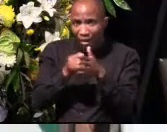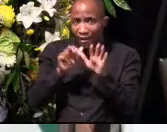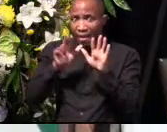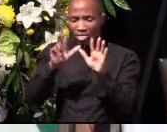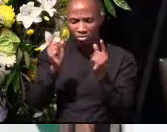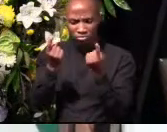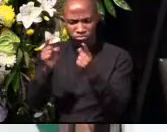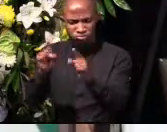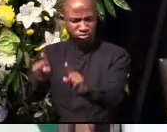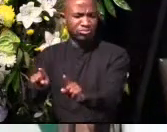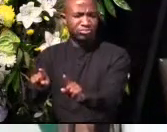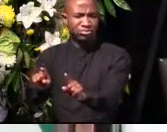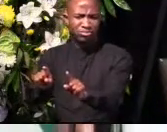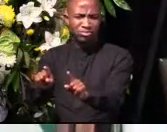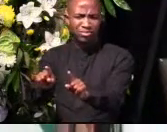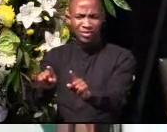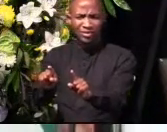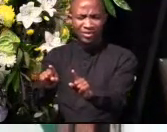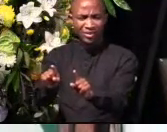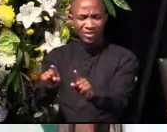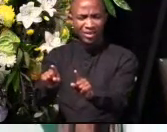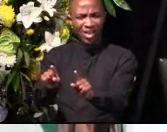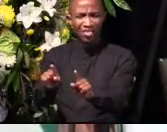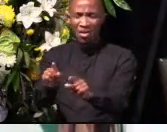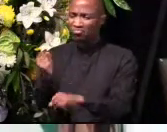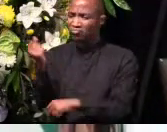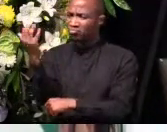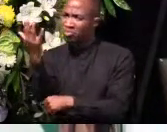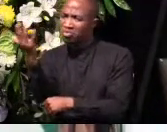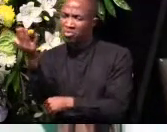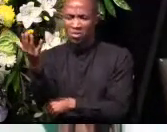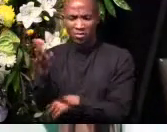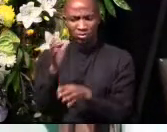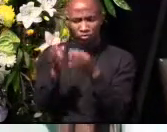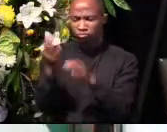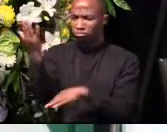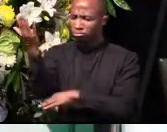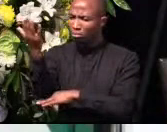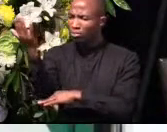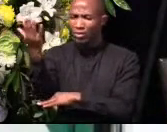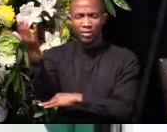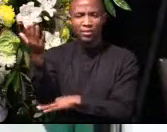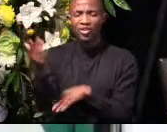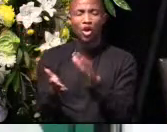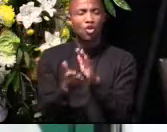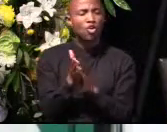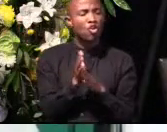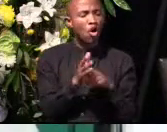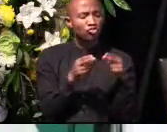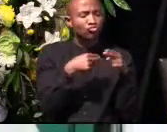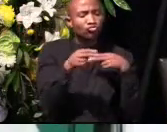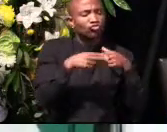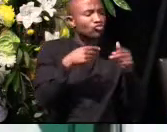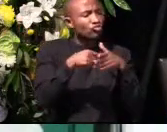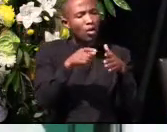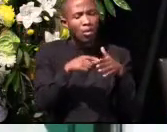in when political speeches are made they go shopping